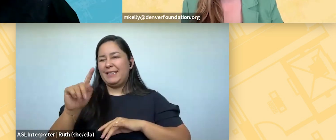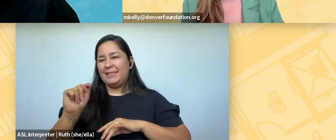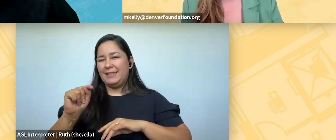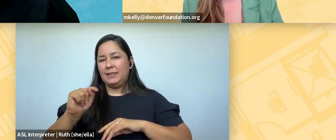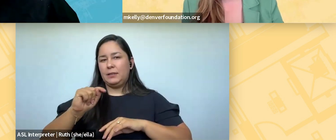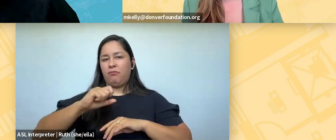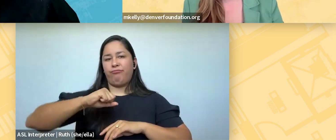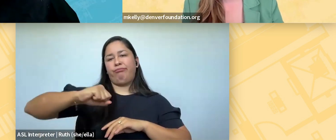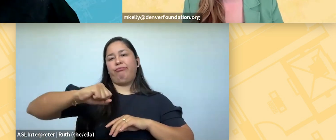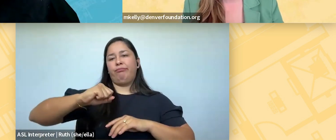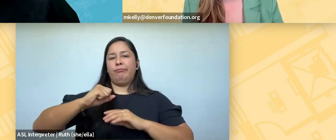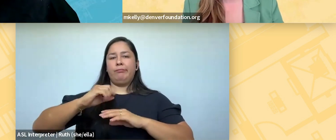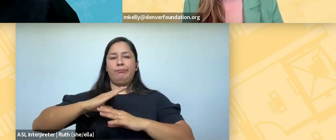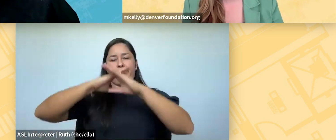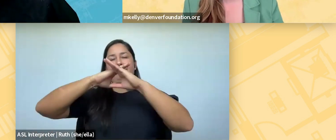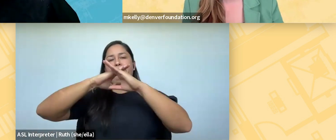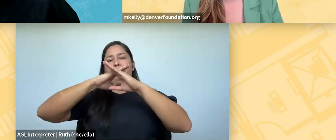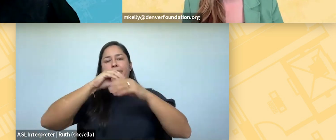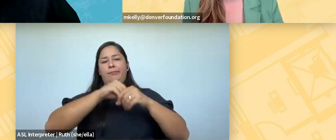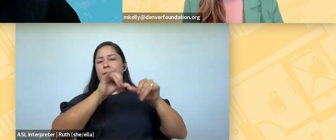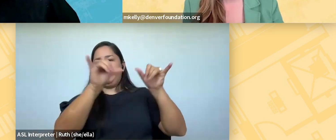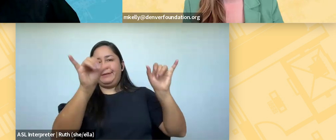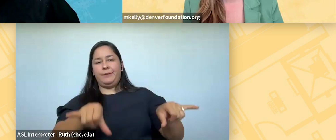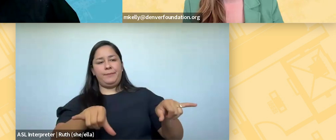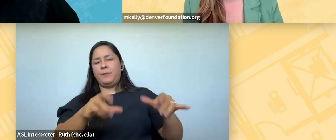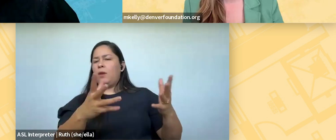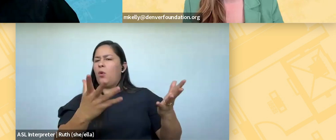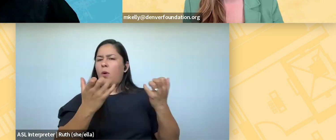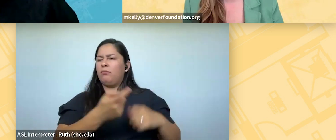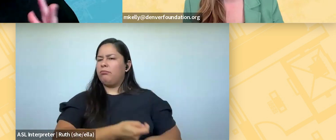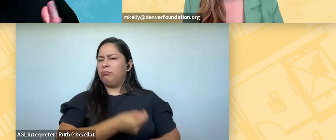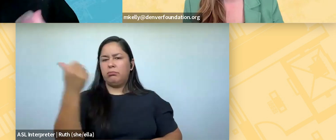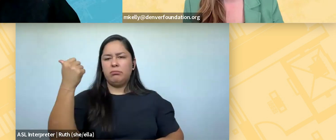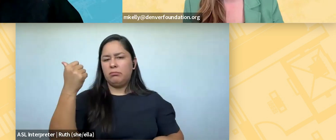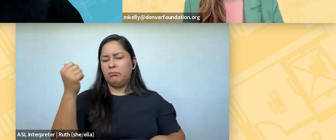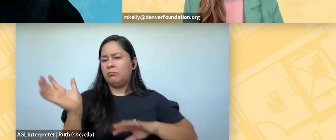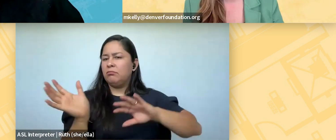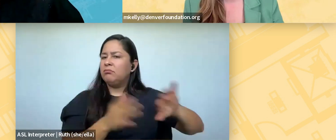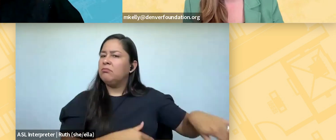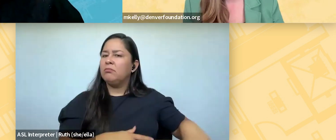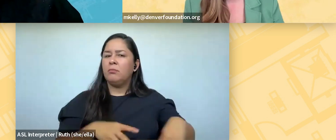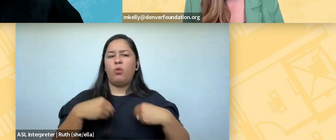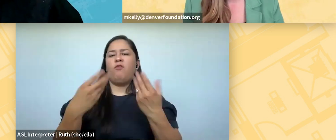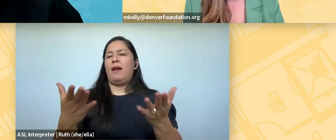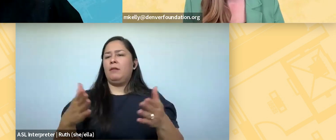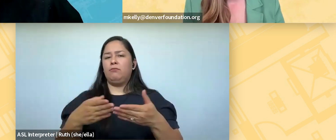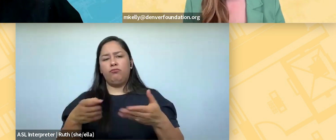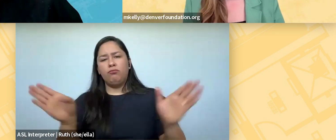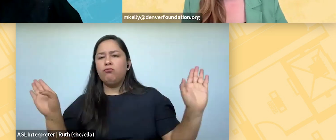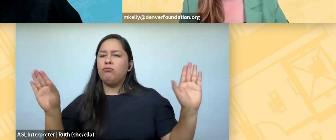our institutional systems, and really giving that access to that group of students.